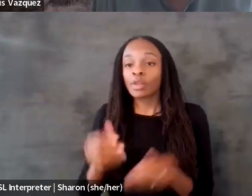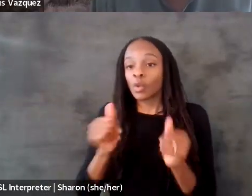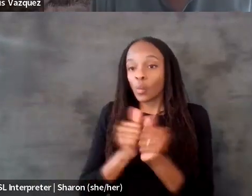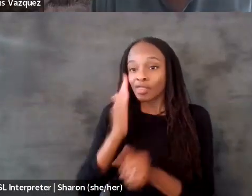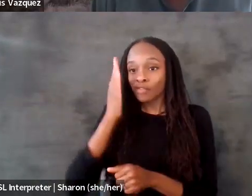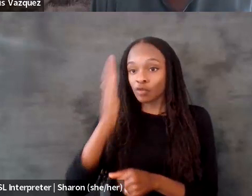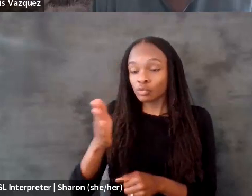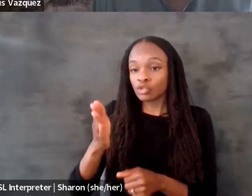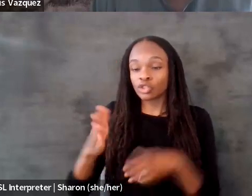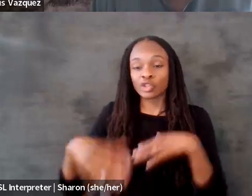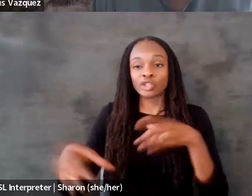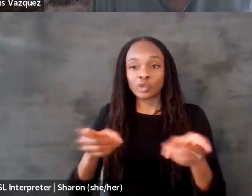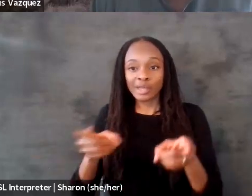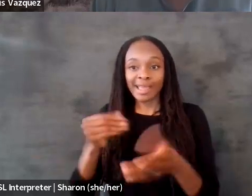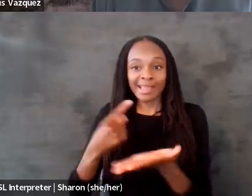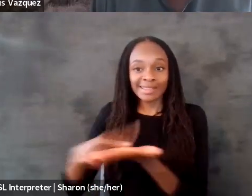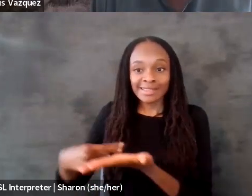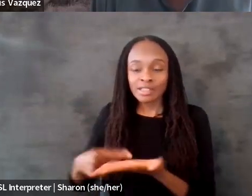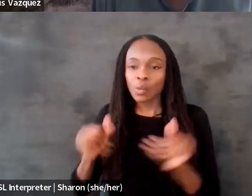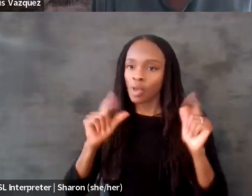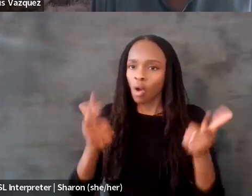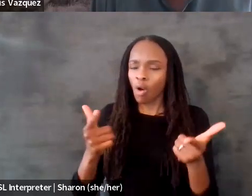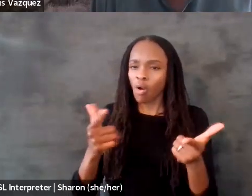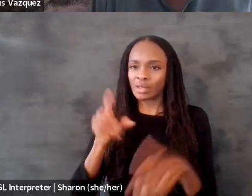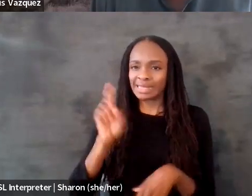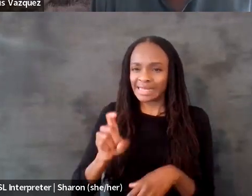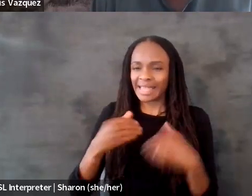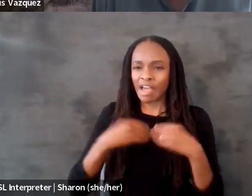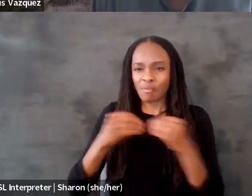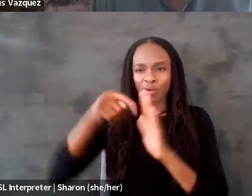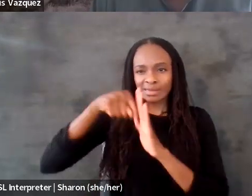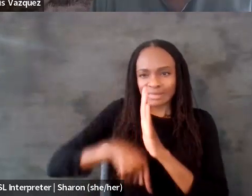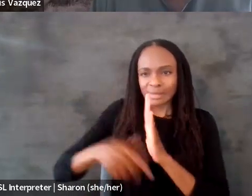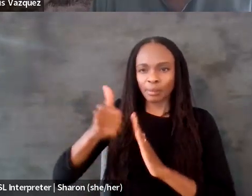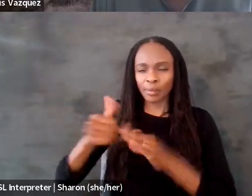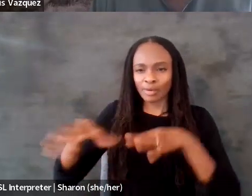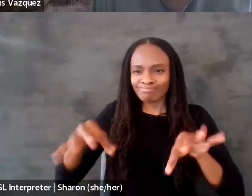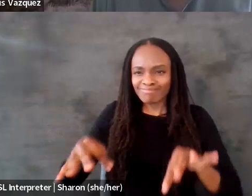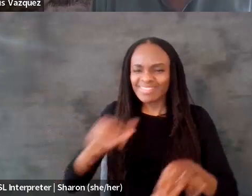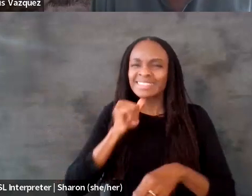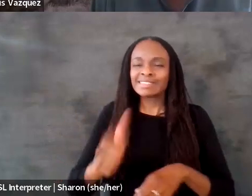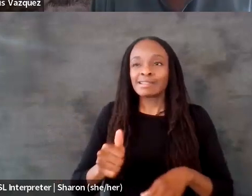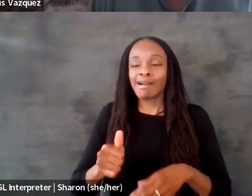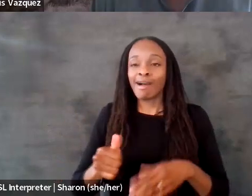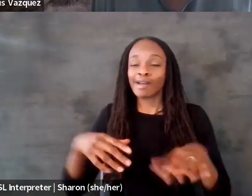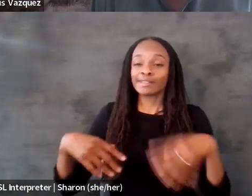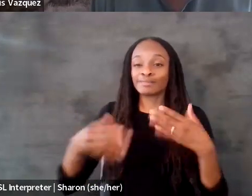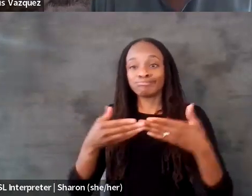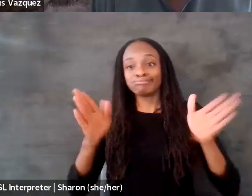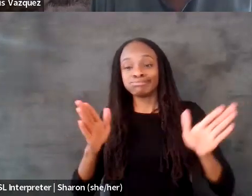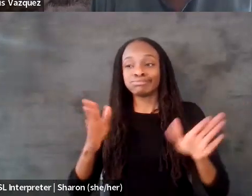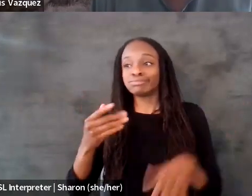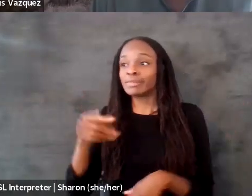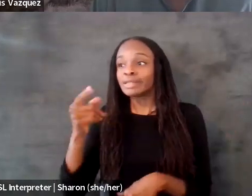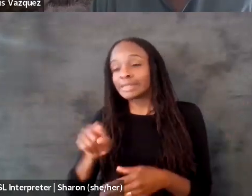in our discussion, we're all called to be much more descriptive in what we mean, and not be so broad and say more research in this area